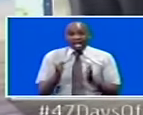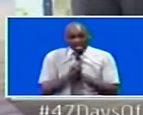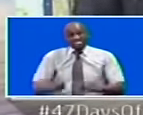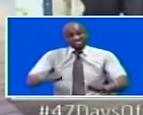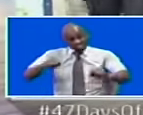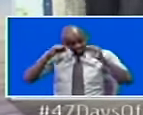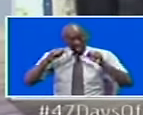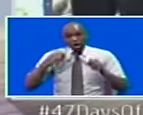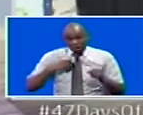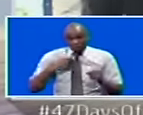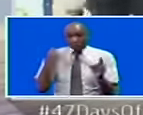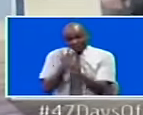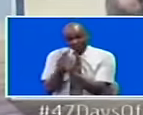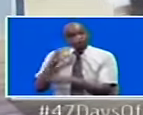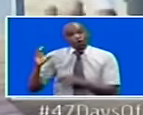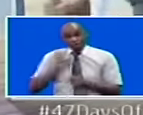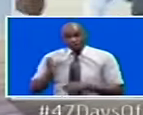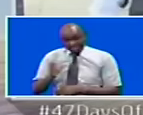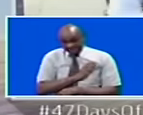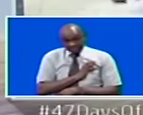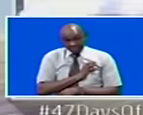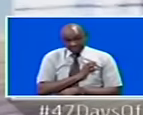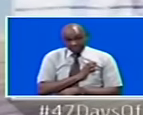chair of a committee.